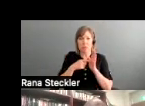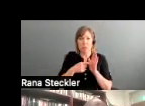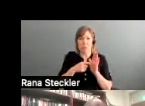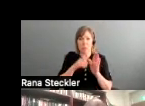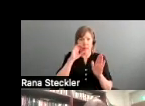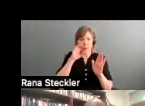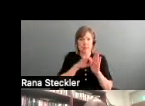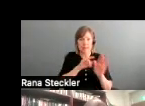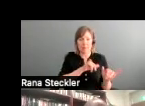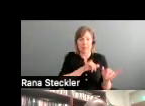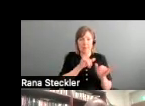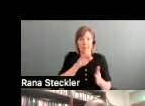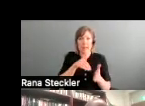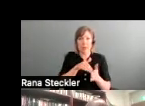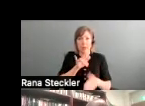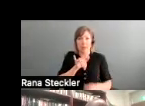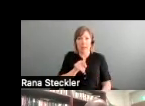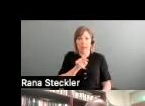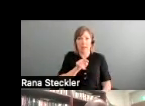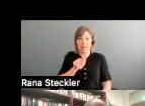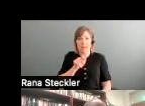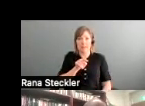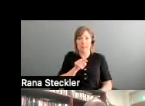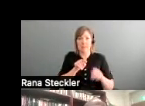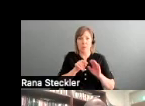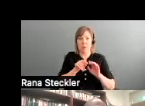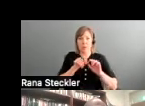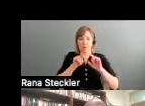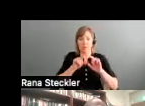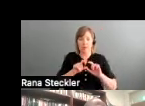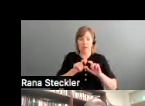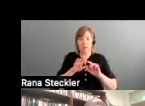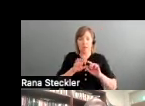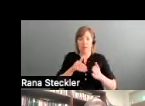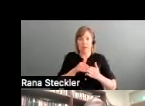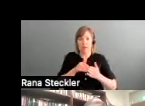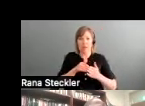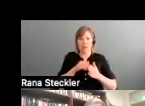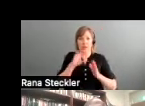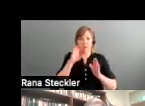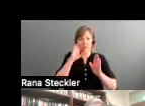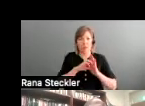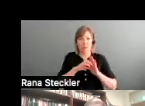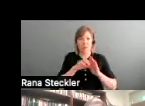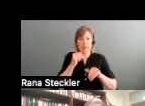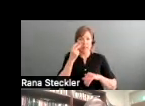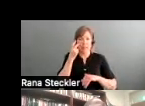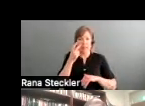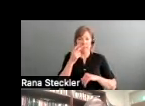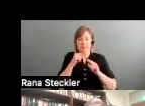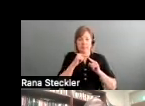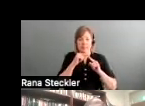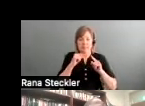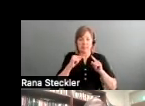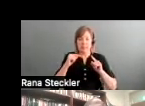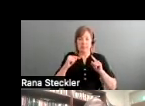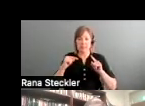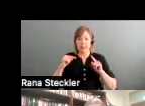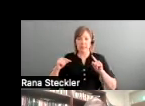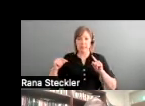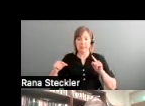image, located towards the bottom center of the photo. And you can kind of see the